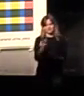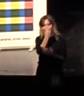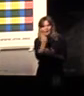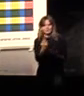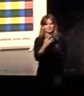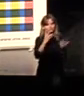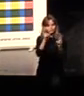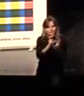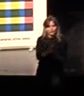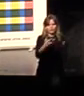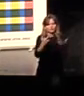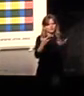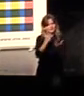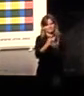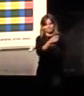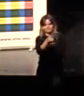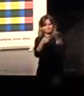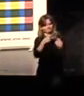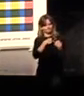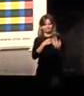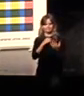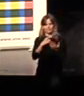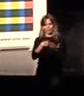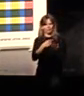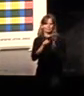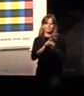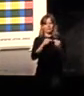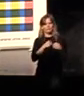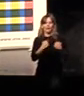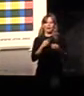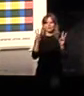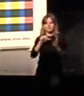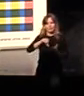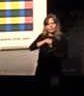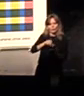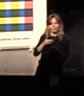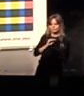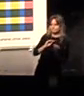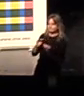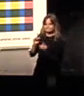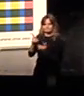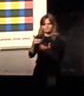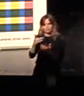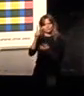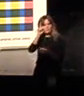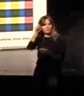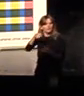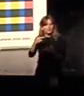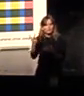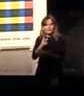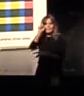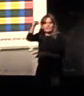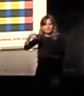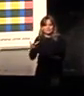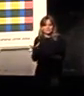in my view at the heart of de knowledge society er in die al in de in the heart of drie eventing